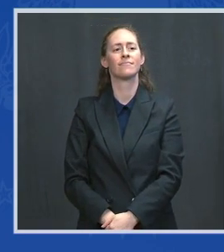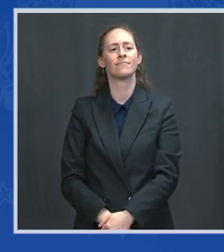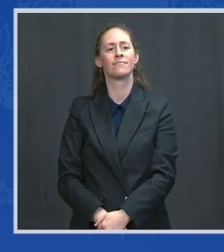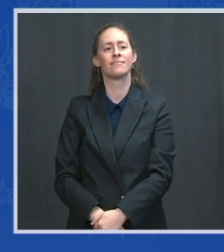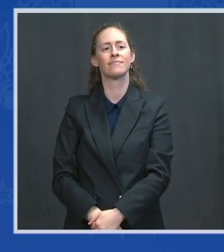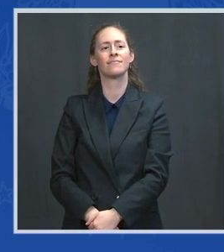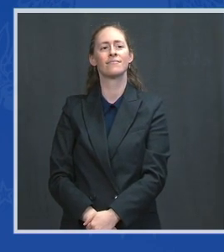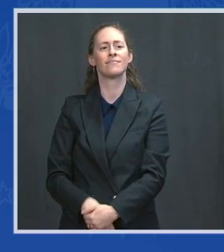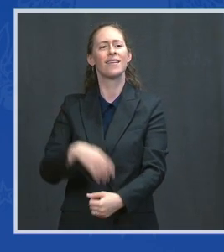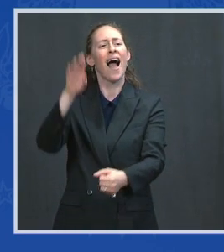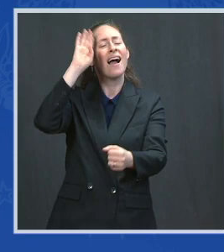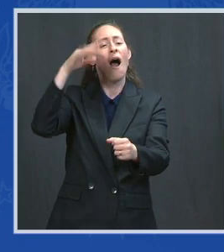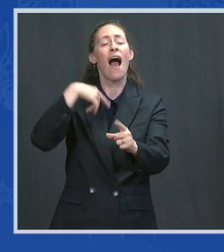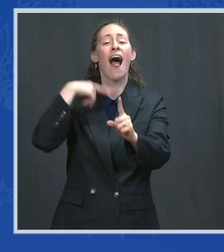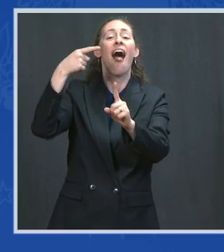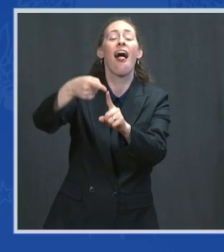Mazie.